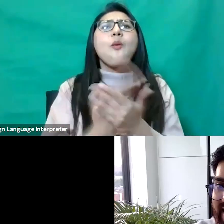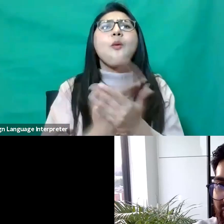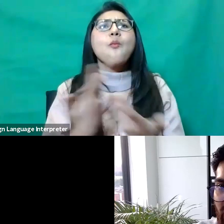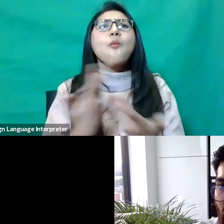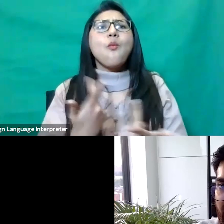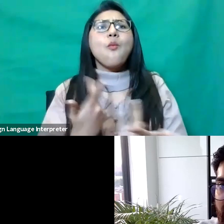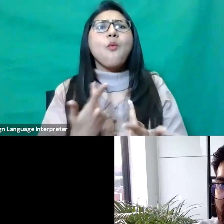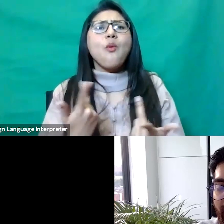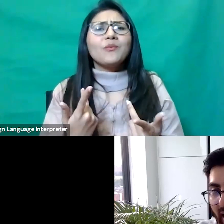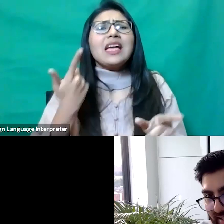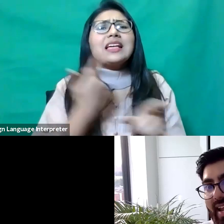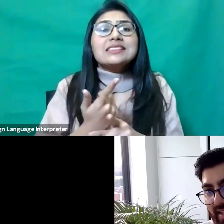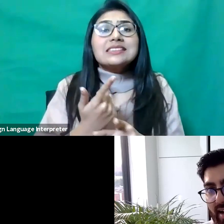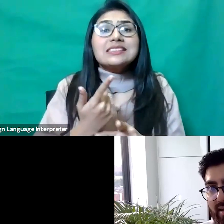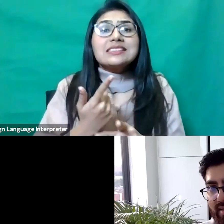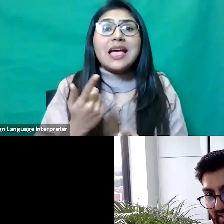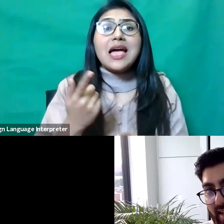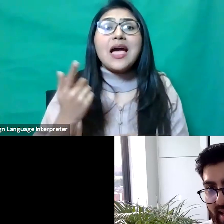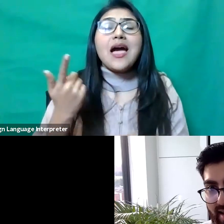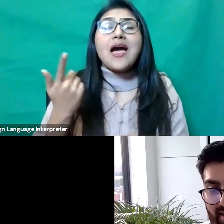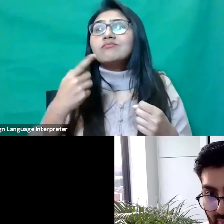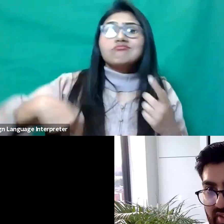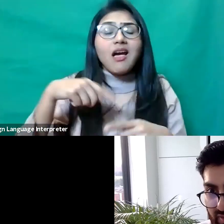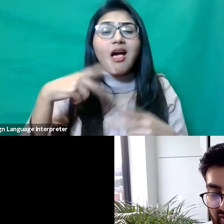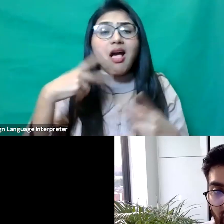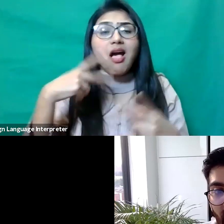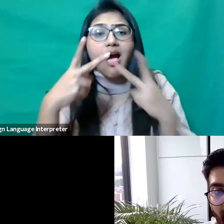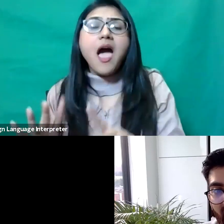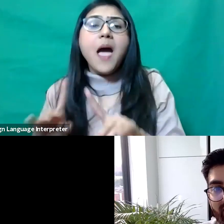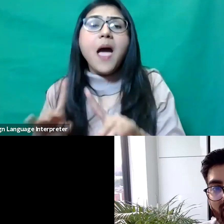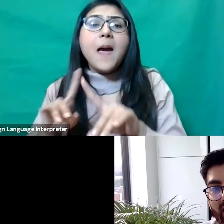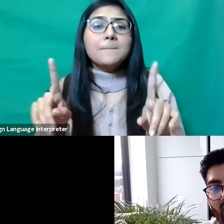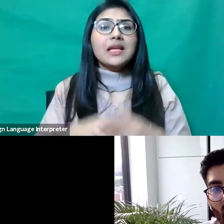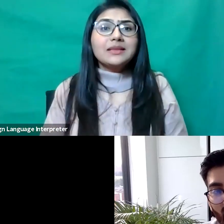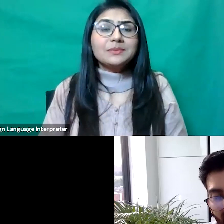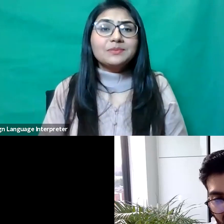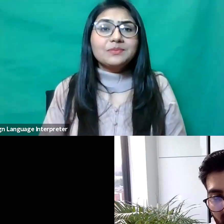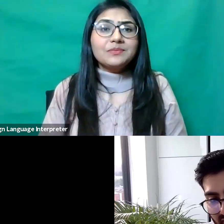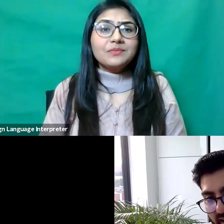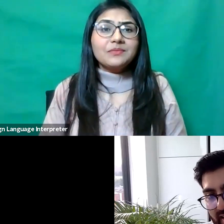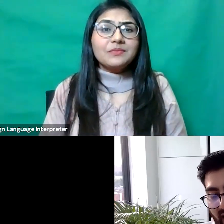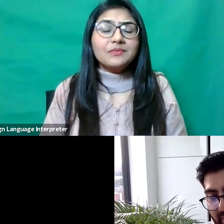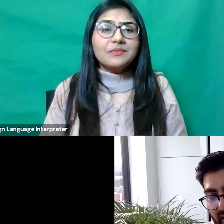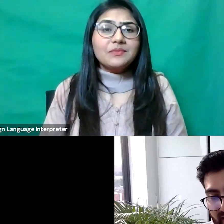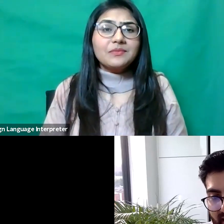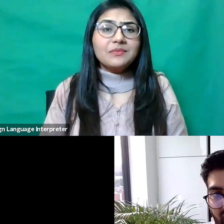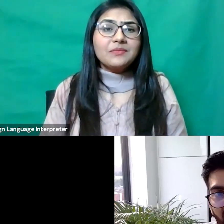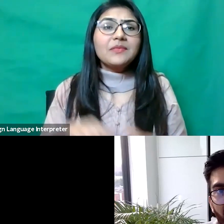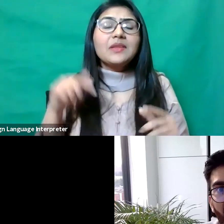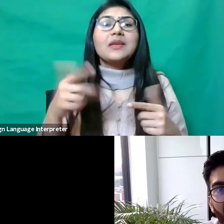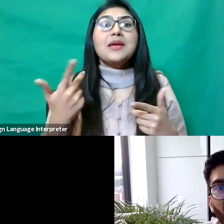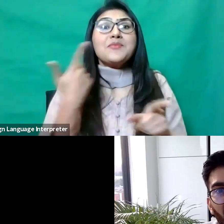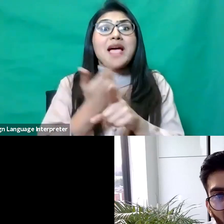make it easy for all of us. But I get the point of view, but it's the thing is, I mean, the